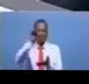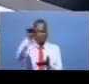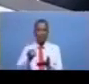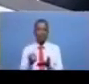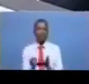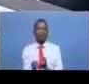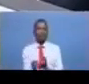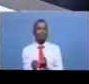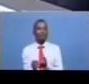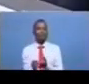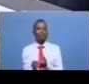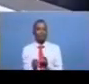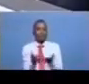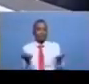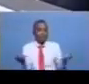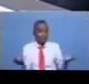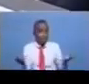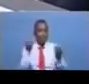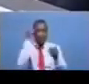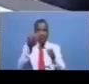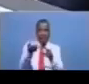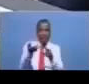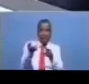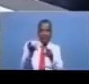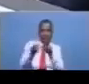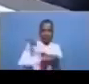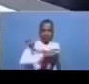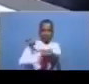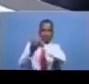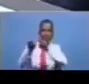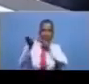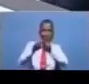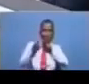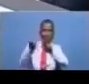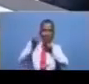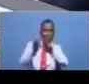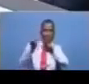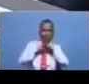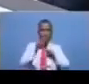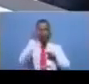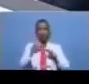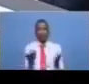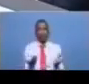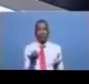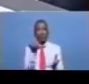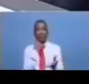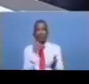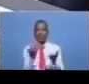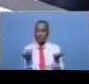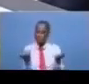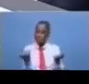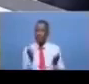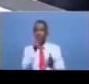50.089. And so why did you increase the votes of the second respondent, candidate Akufo-Addo, unjustifiably, when your